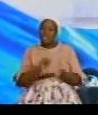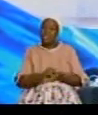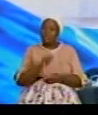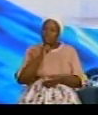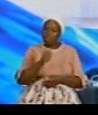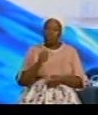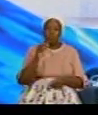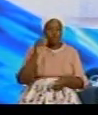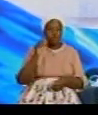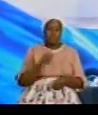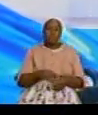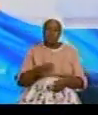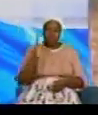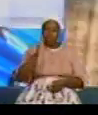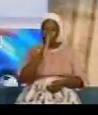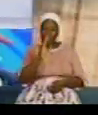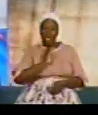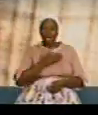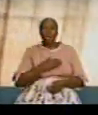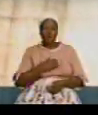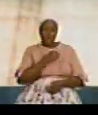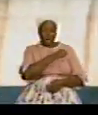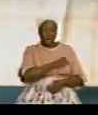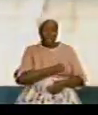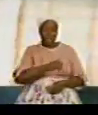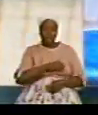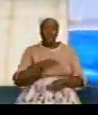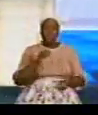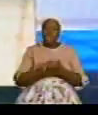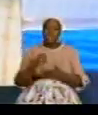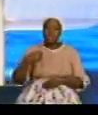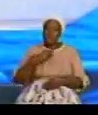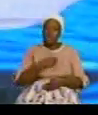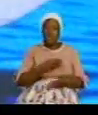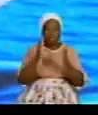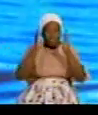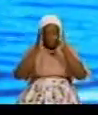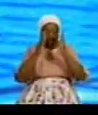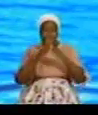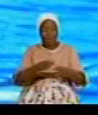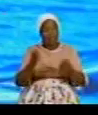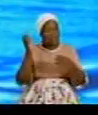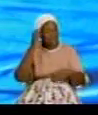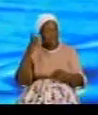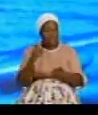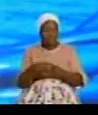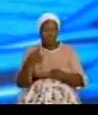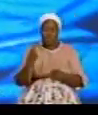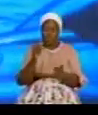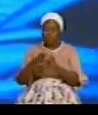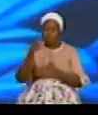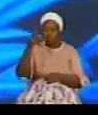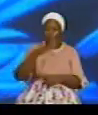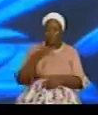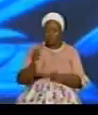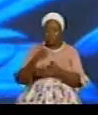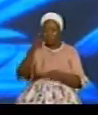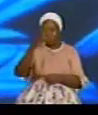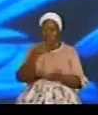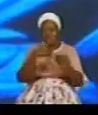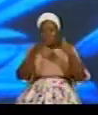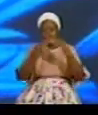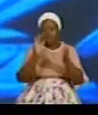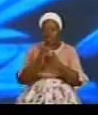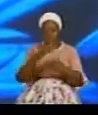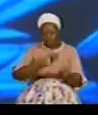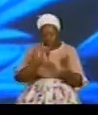our attitude, that we're attentive to the word of God, the word from heaven that will change